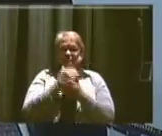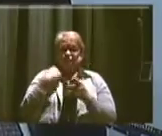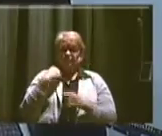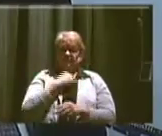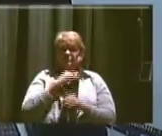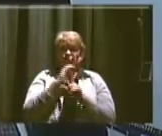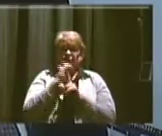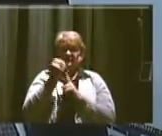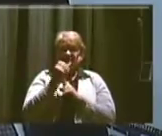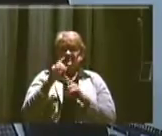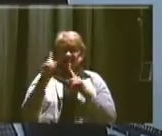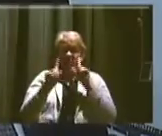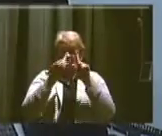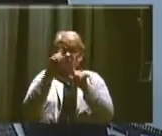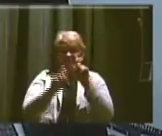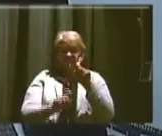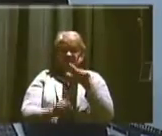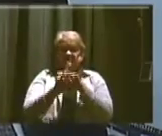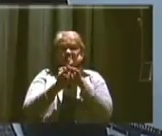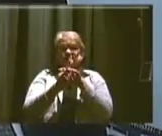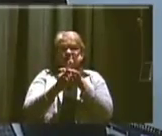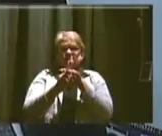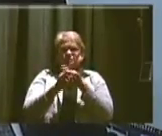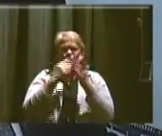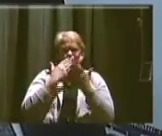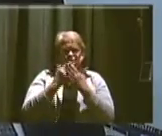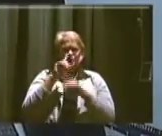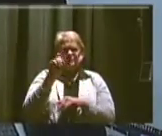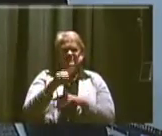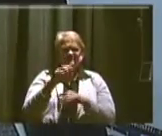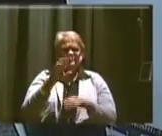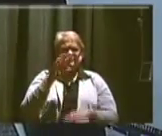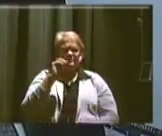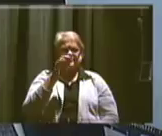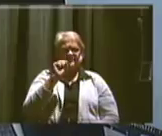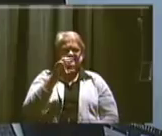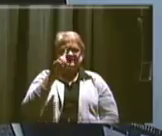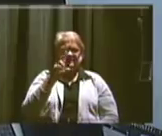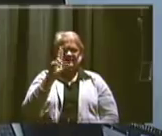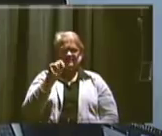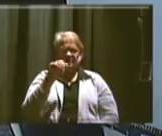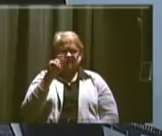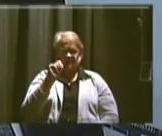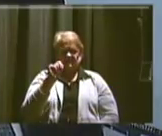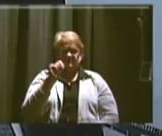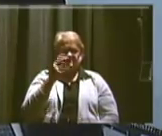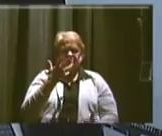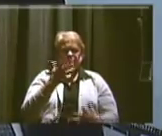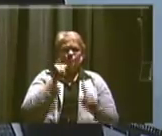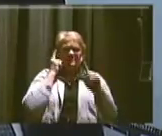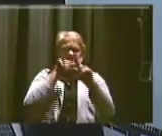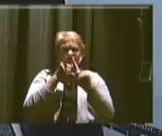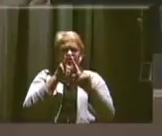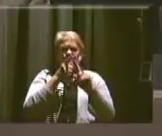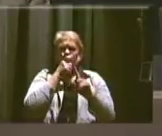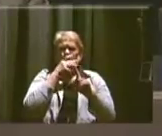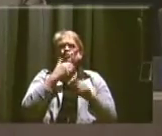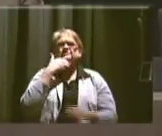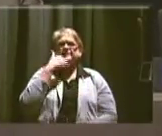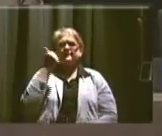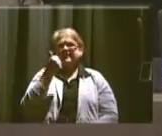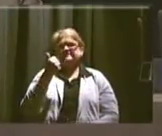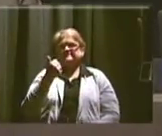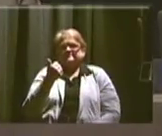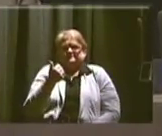orientation, and I think it was a very insightful question from Ms. Duncan. I mean, what's the target? Who's the best? Okay. I